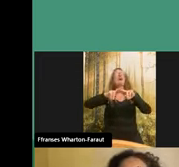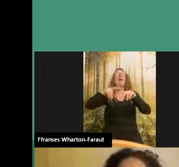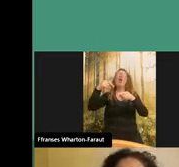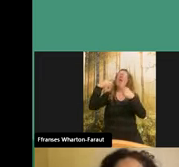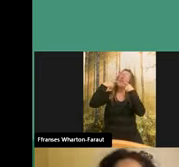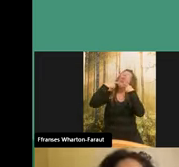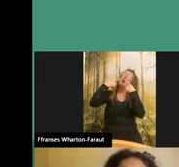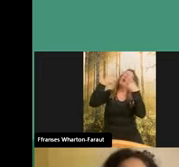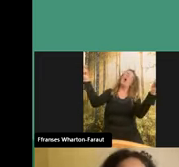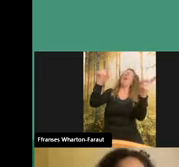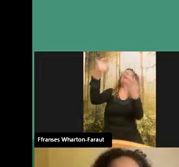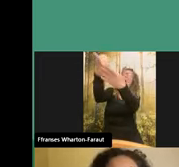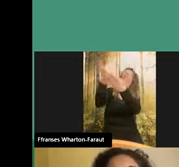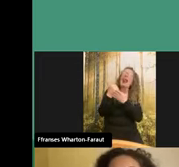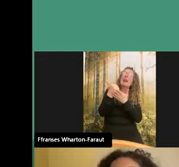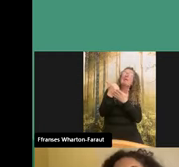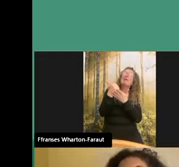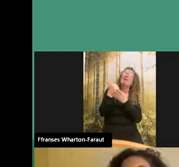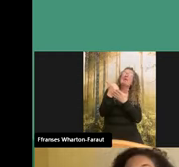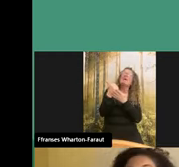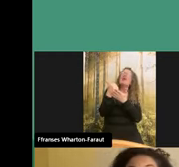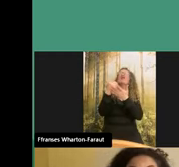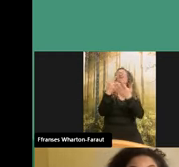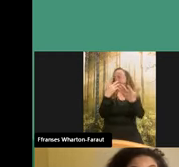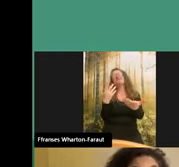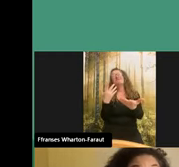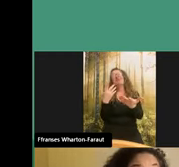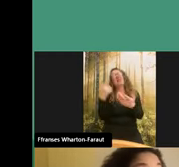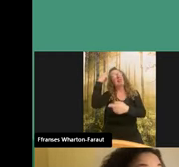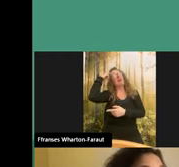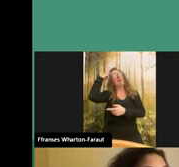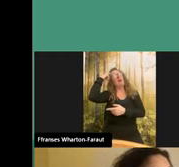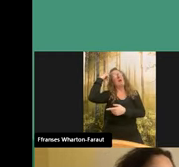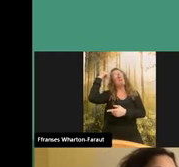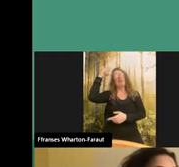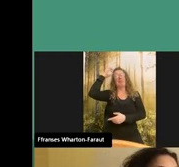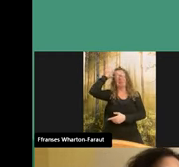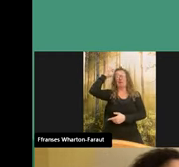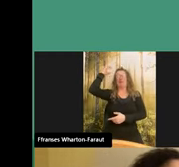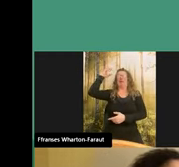as opposed to like celebrating the answering the call? What if we really to think about the call, or maybe the audacity of the call?